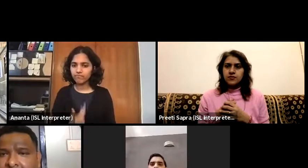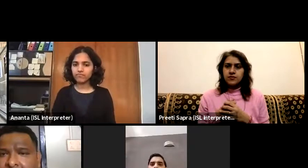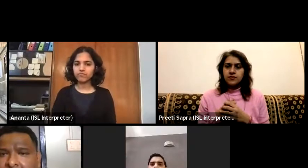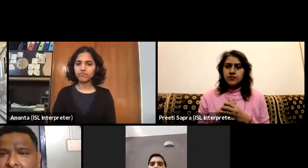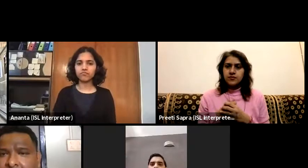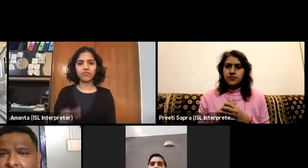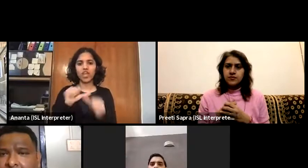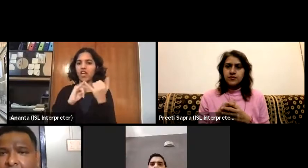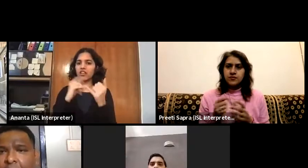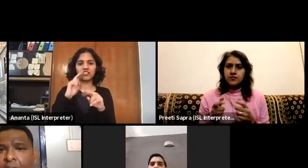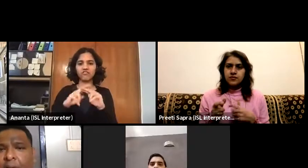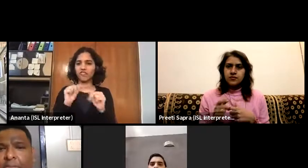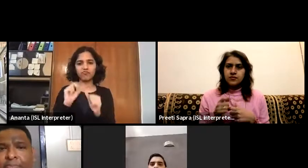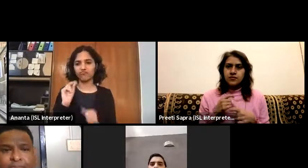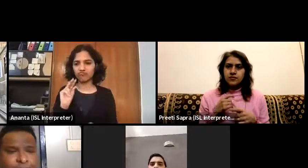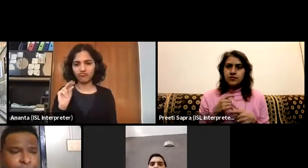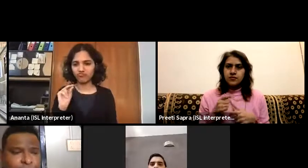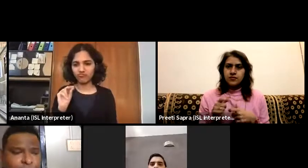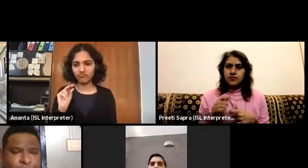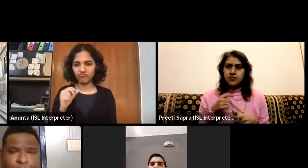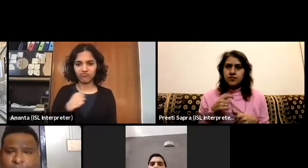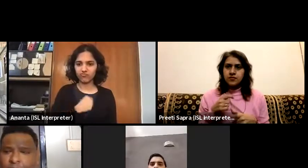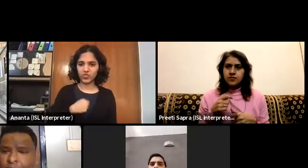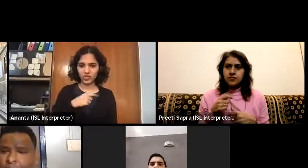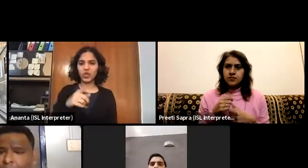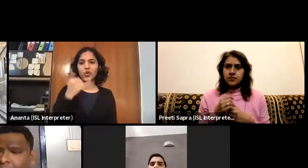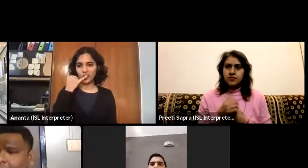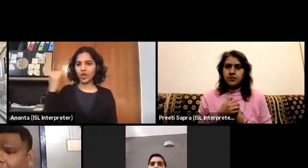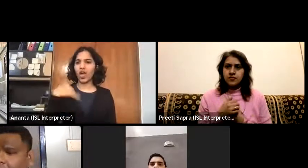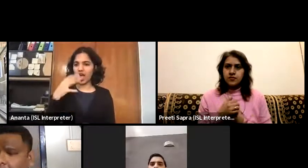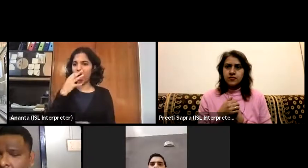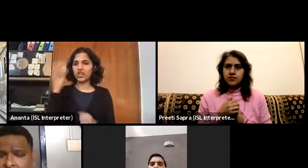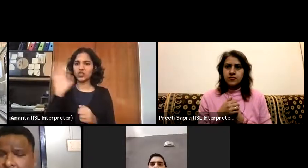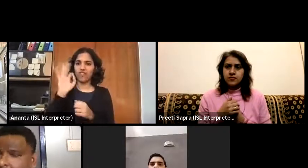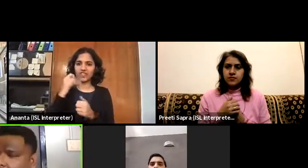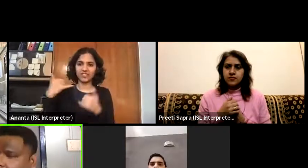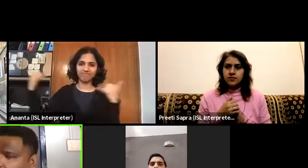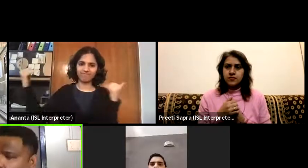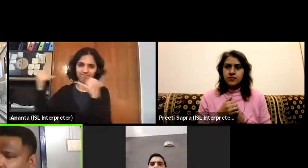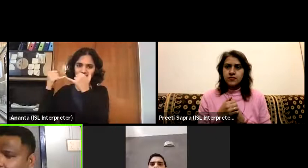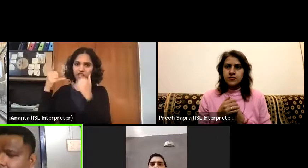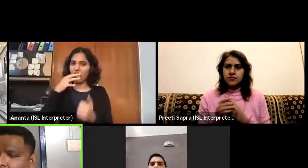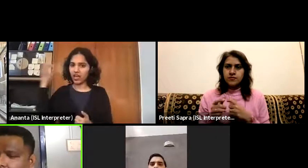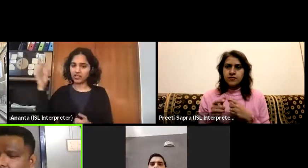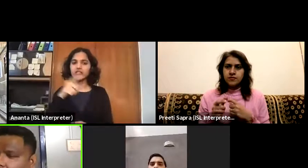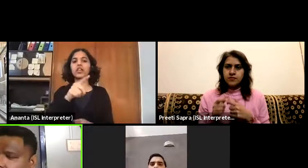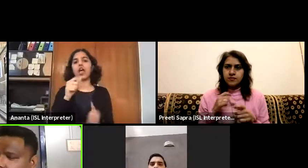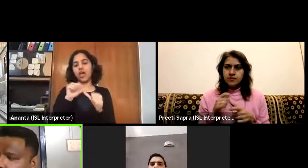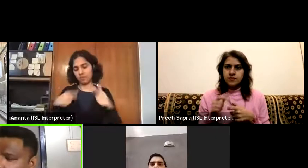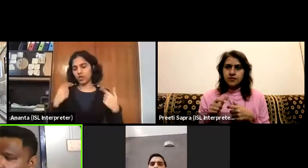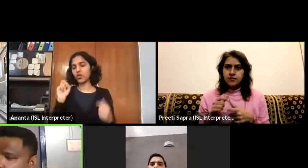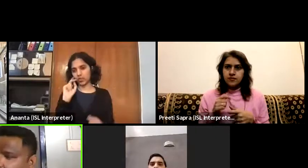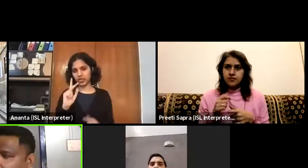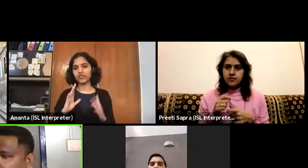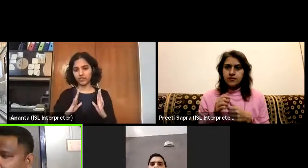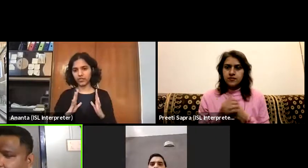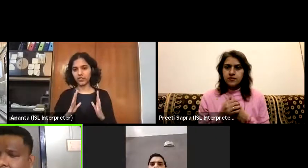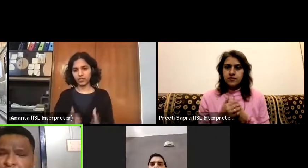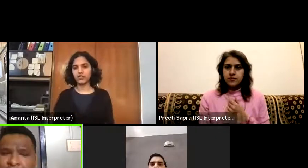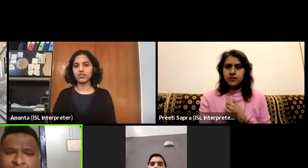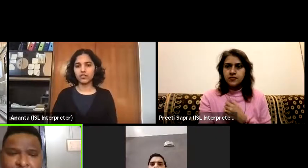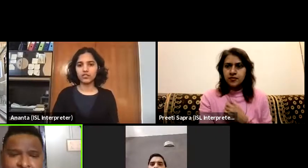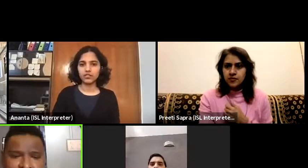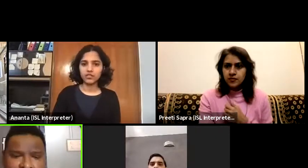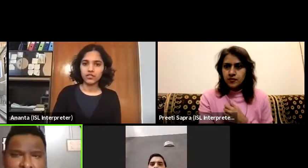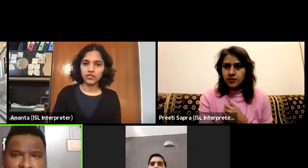No, he has not. Oh, We are trying to follow up with his office. right. Okay. So,